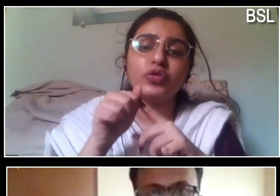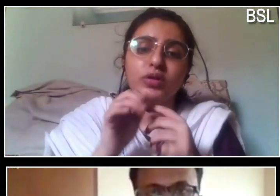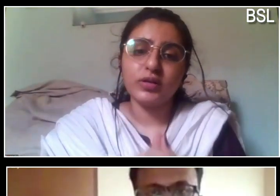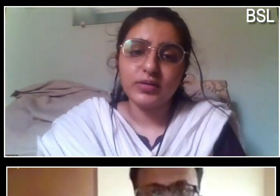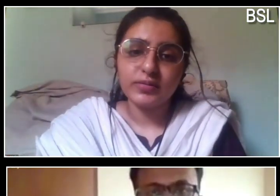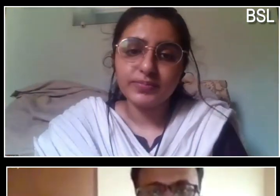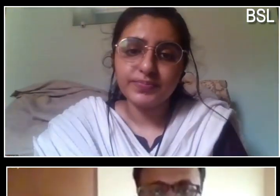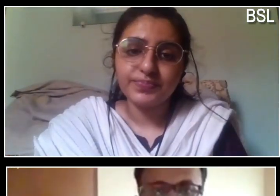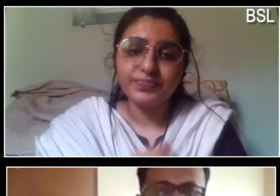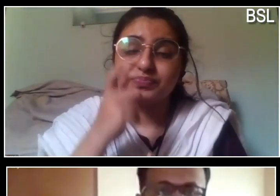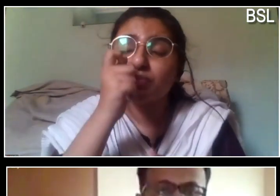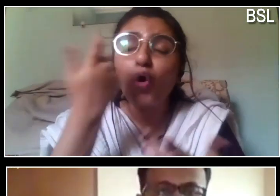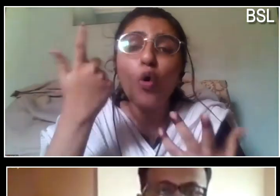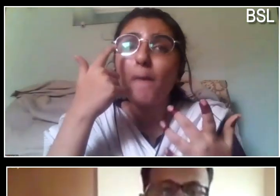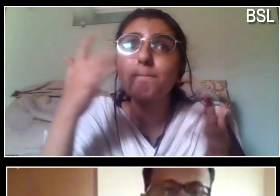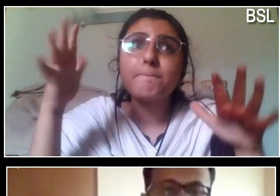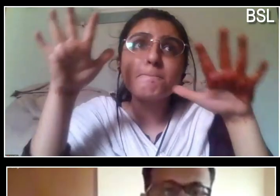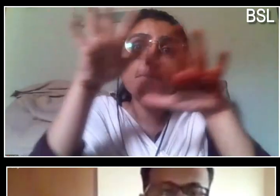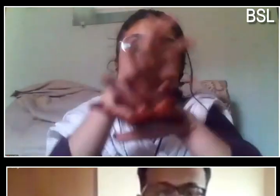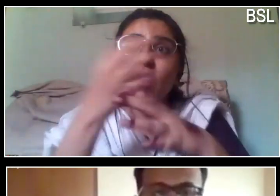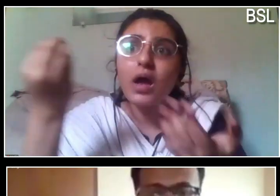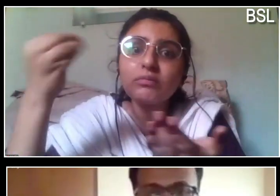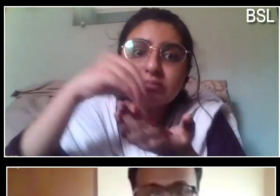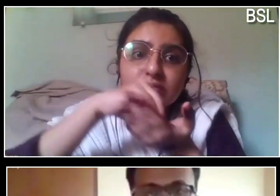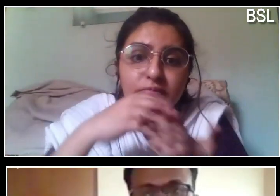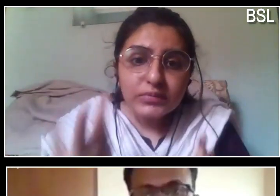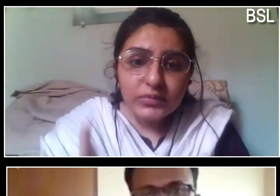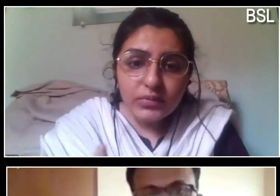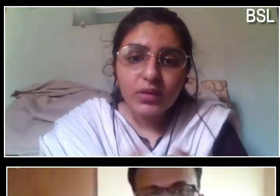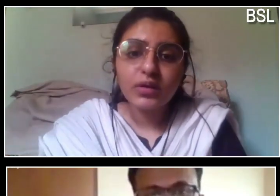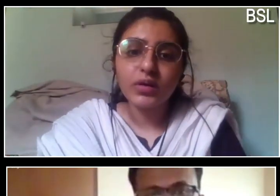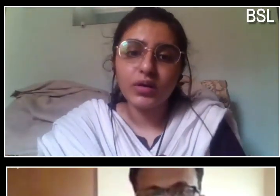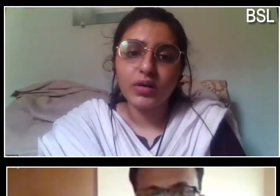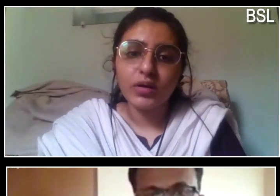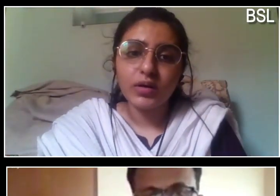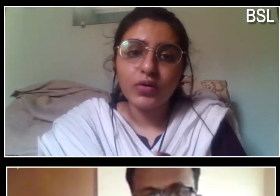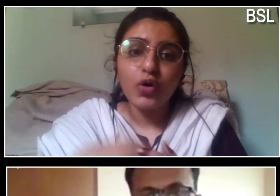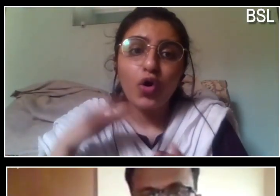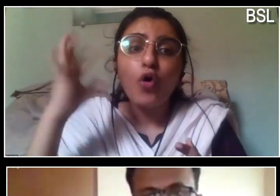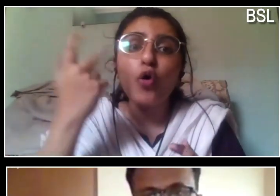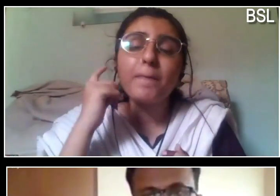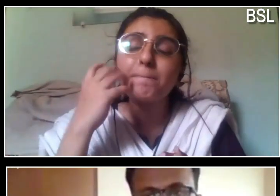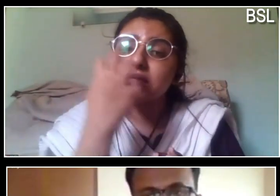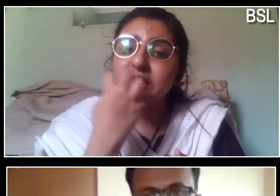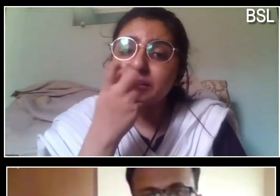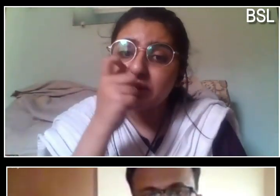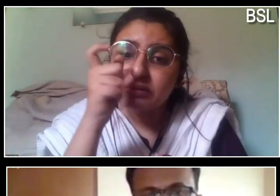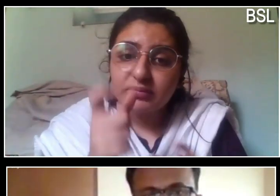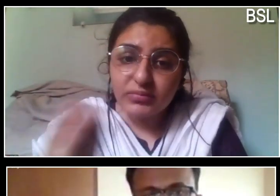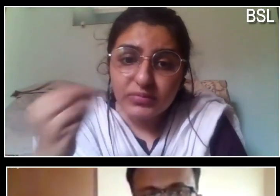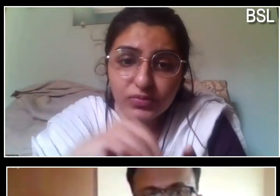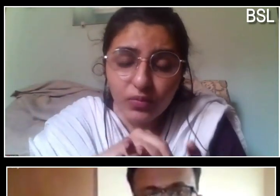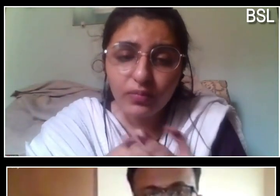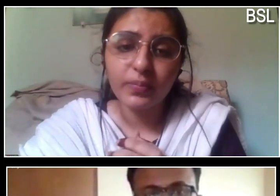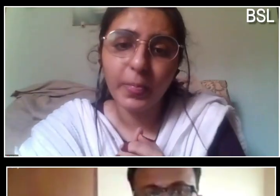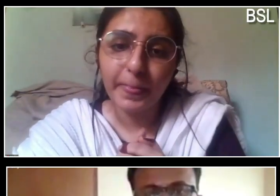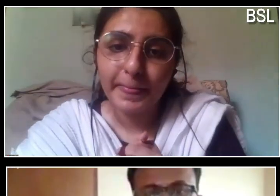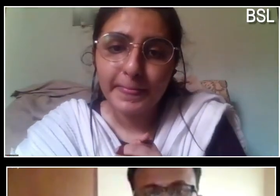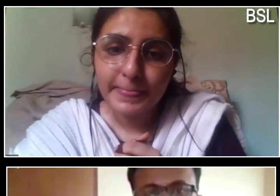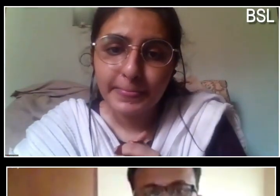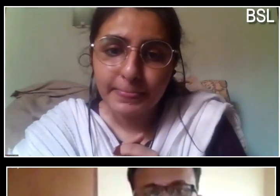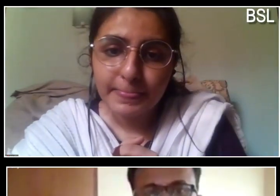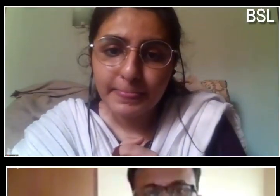blind person who uses screen reading software and speech output, they wouldn't forget to include,